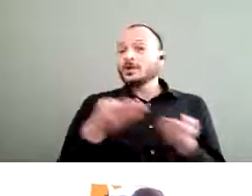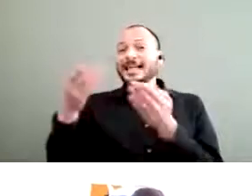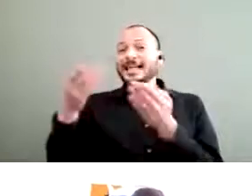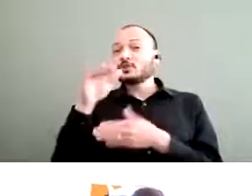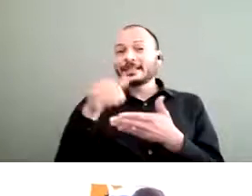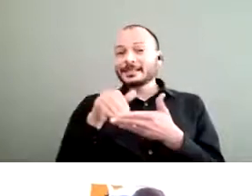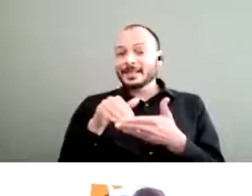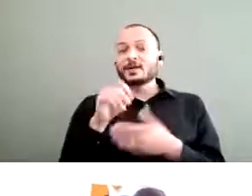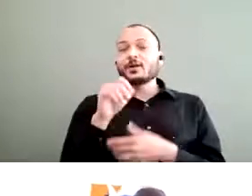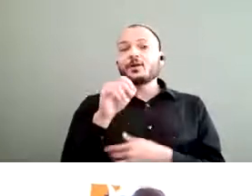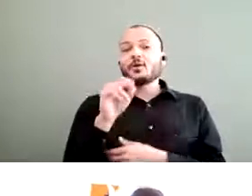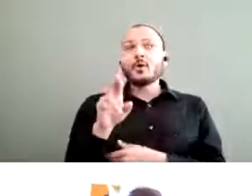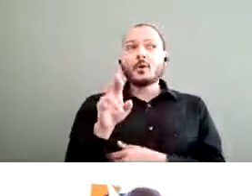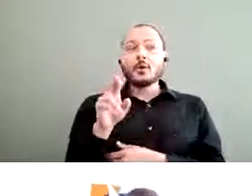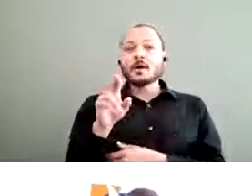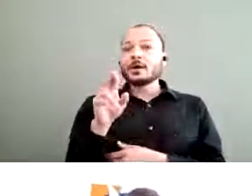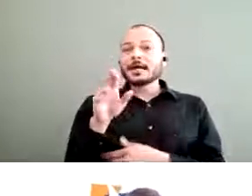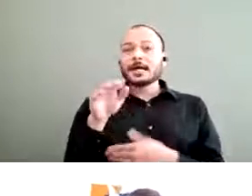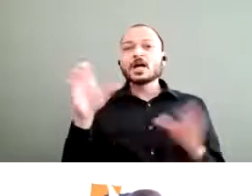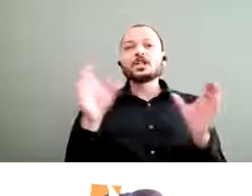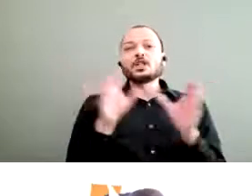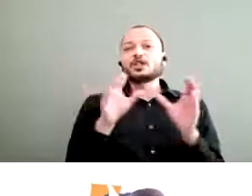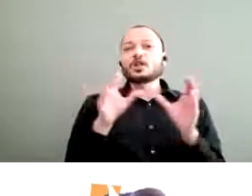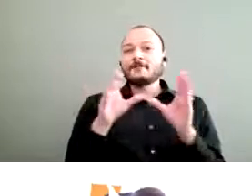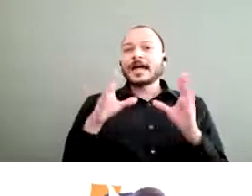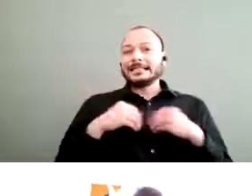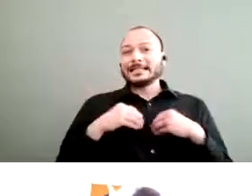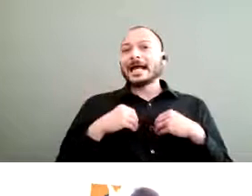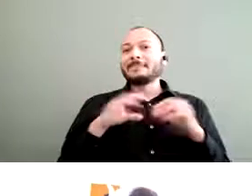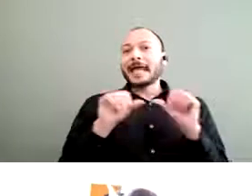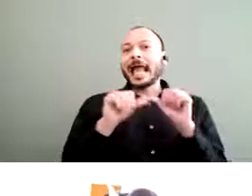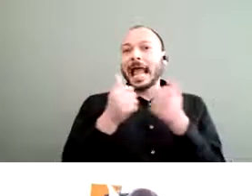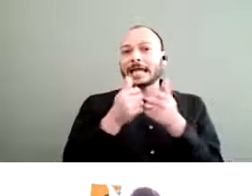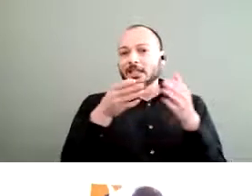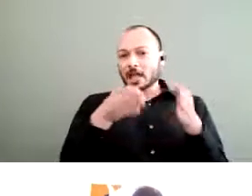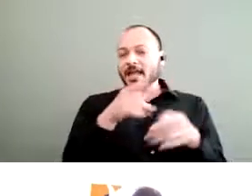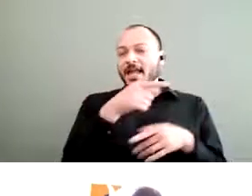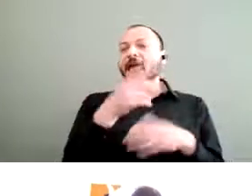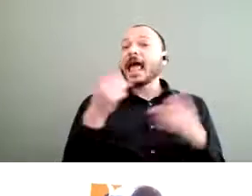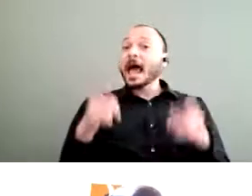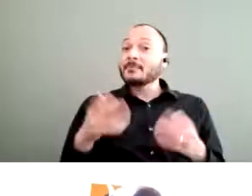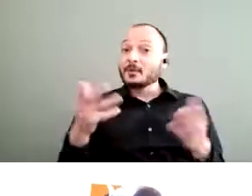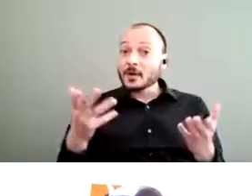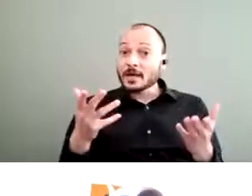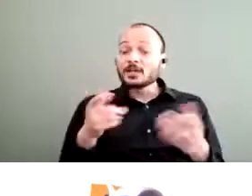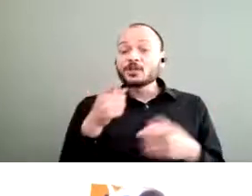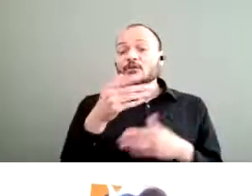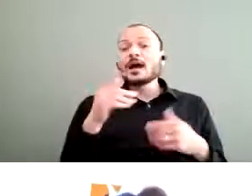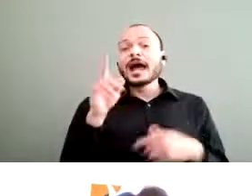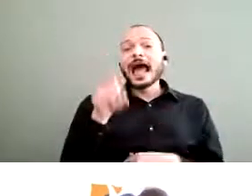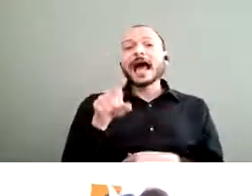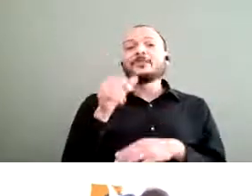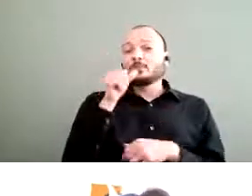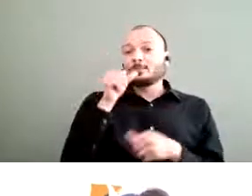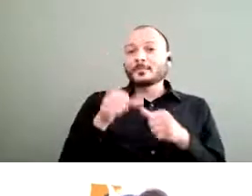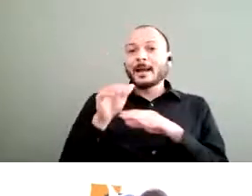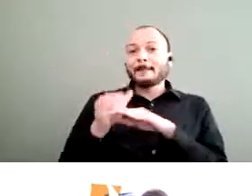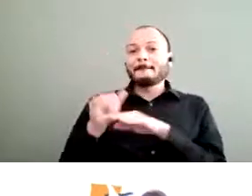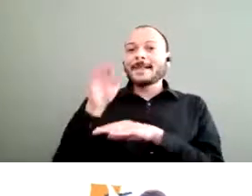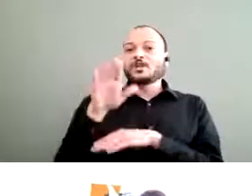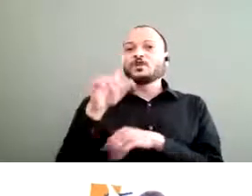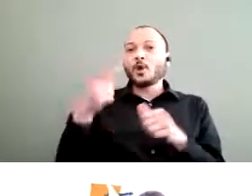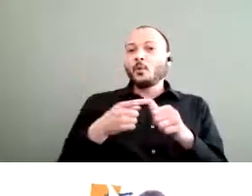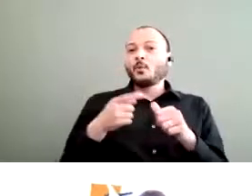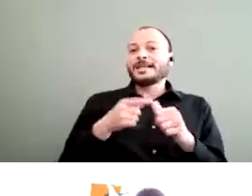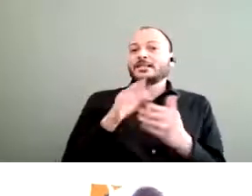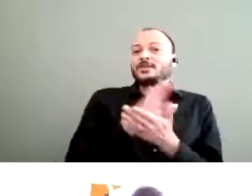to a certifying acceptance agent, then what ends up happening is that you have to mail in your original documents to